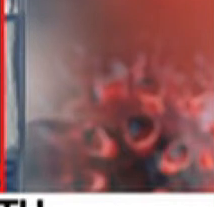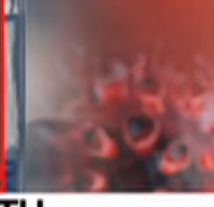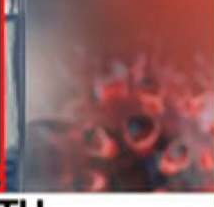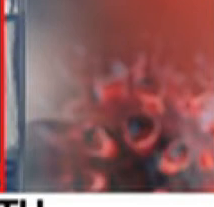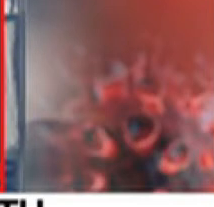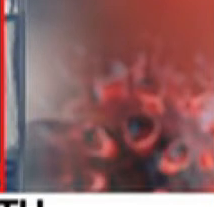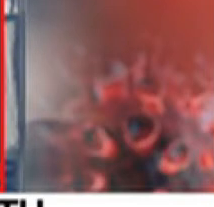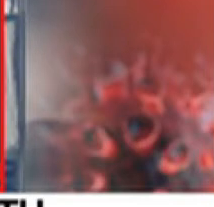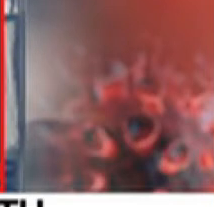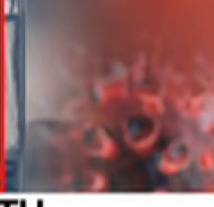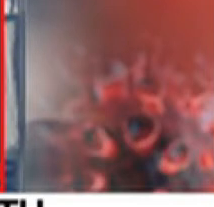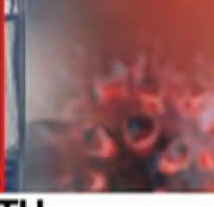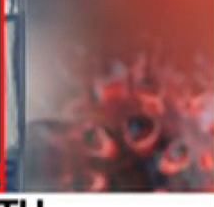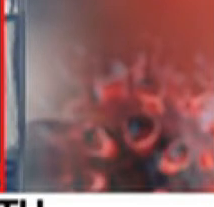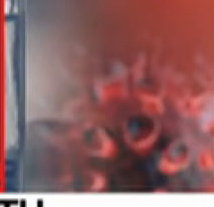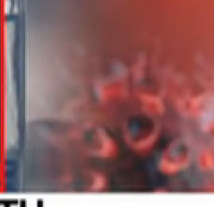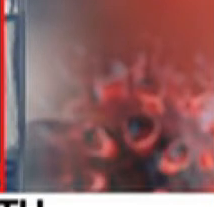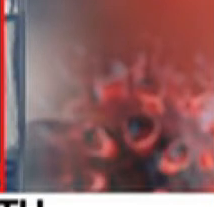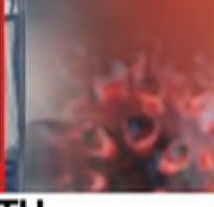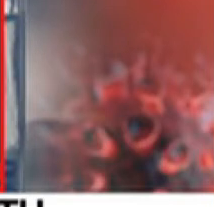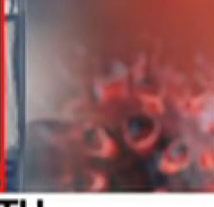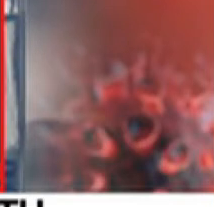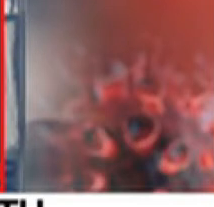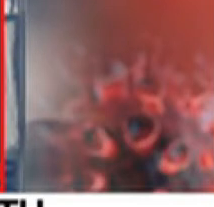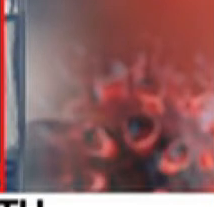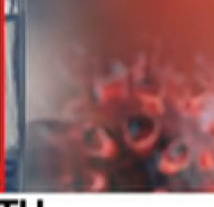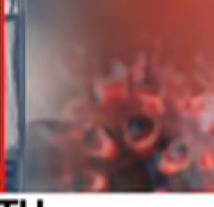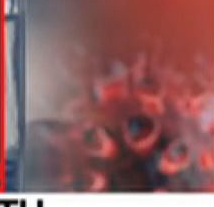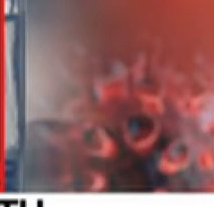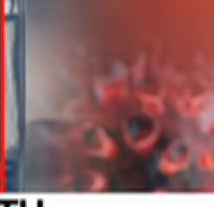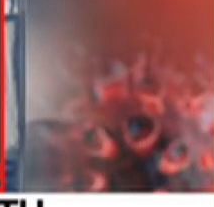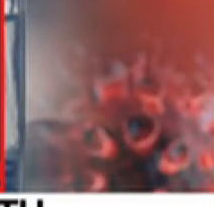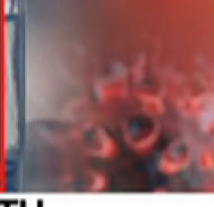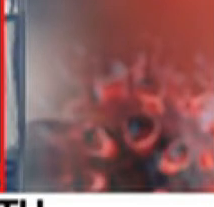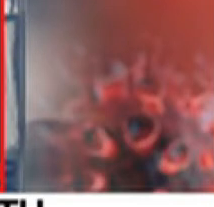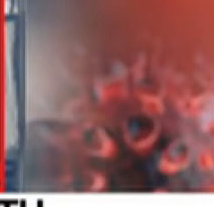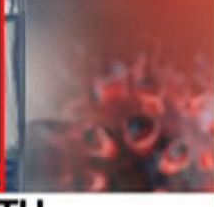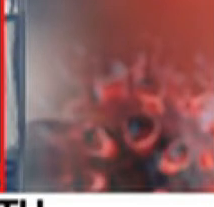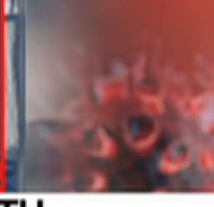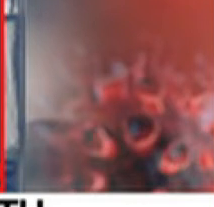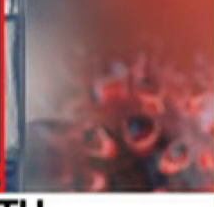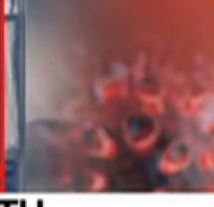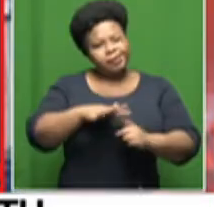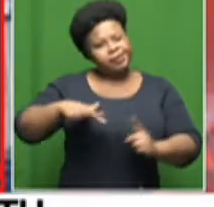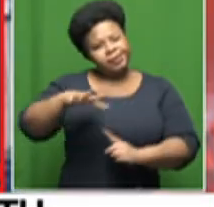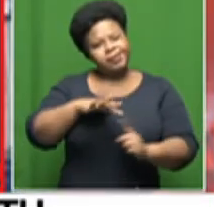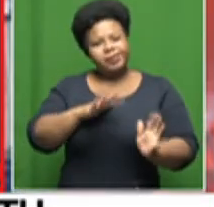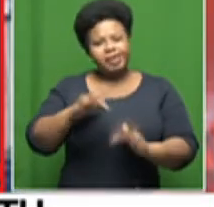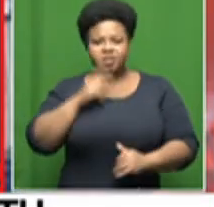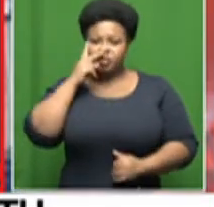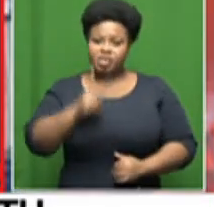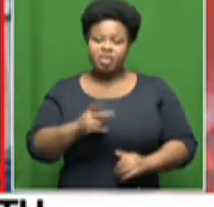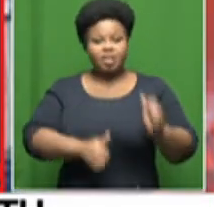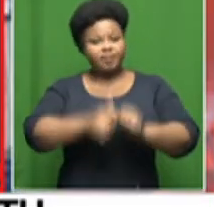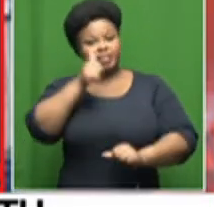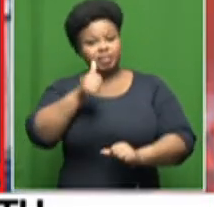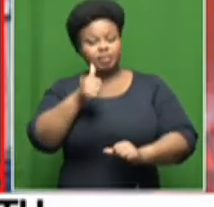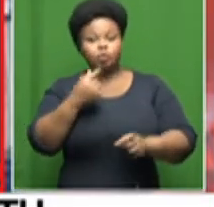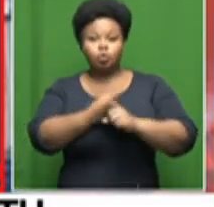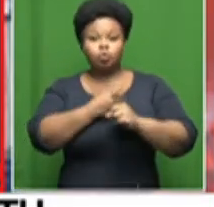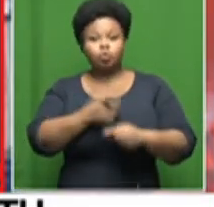will roll out and we will evaluate, and we will evaluate in the field. And the first